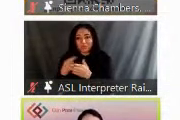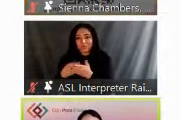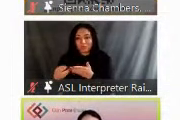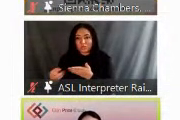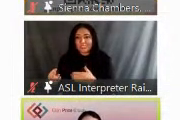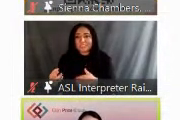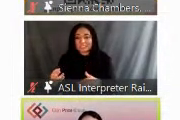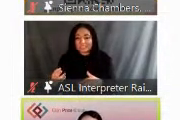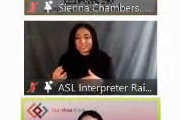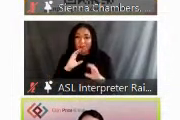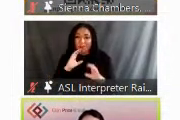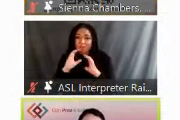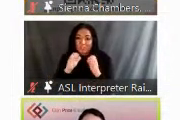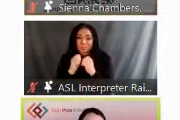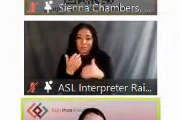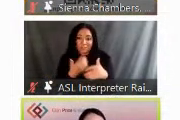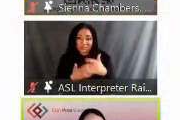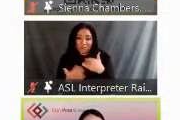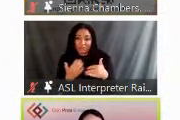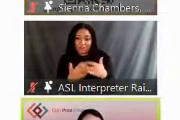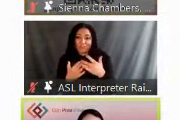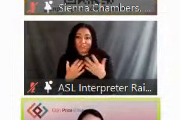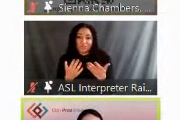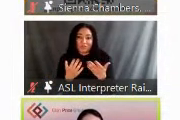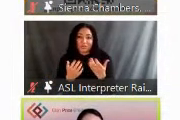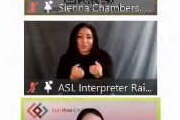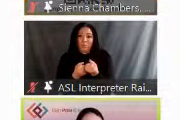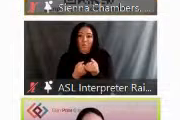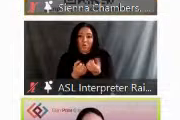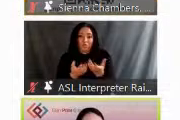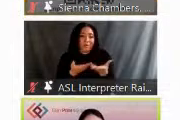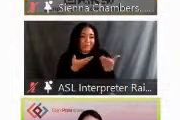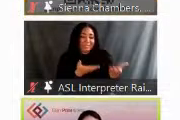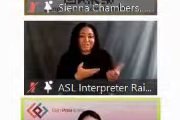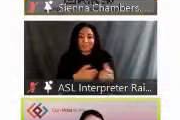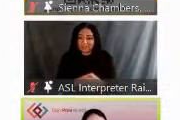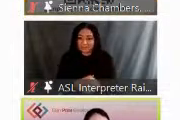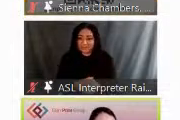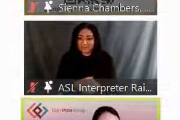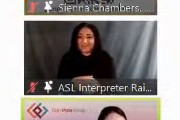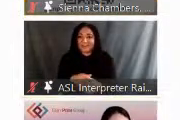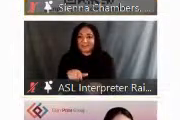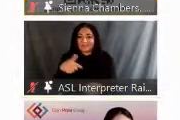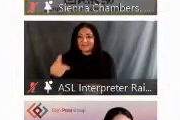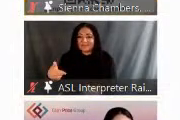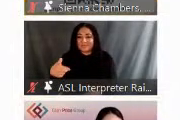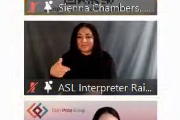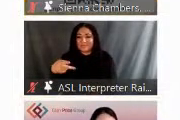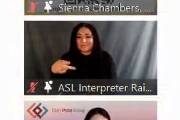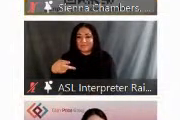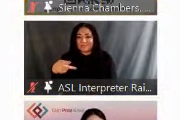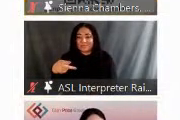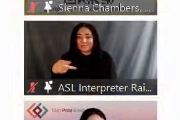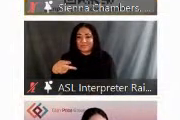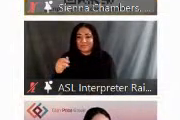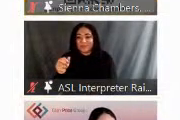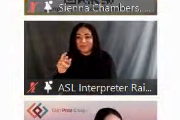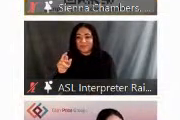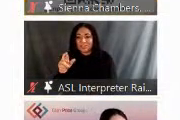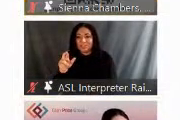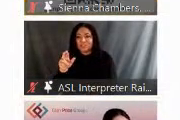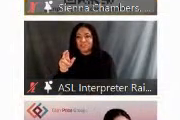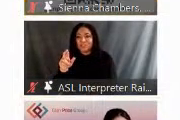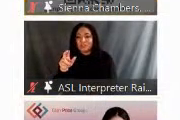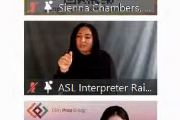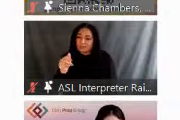with each other to inform the recommendations from this work group. Take it away, Patricia. Hi, good afternoon. Just wanted to